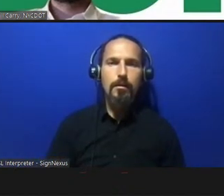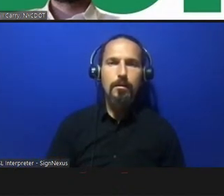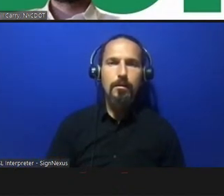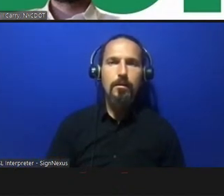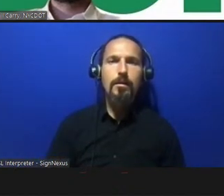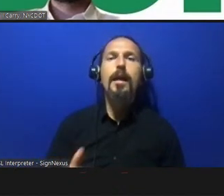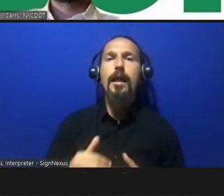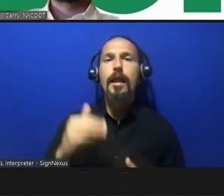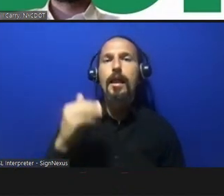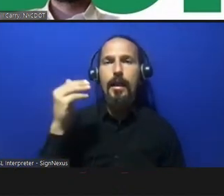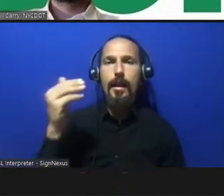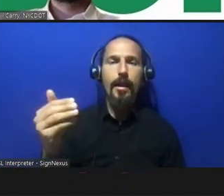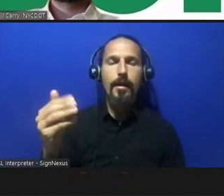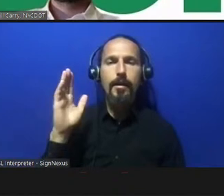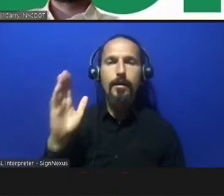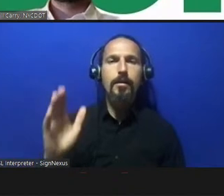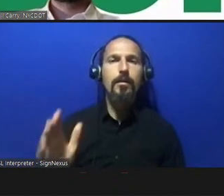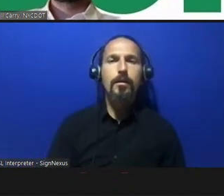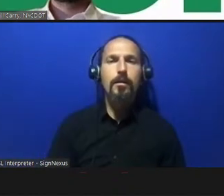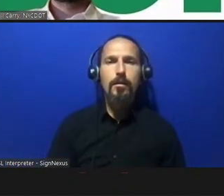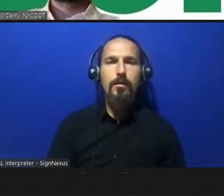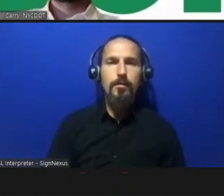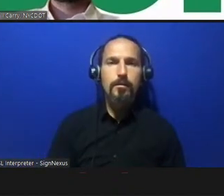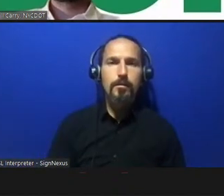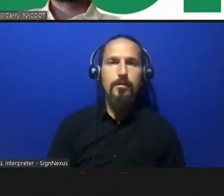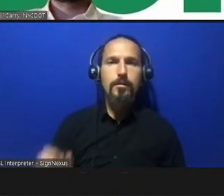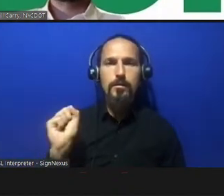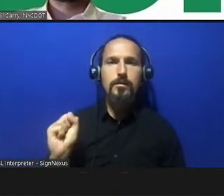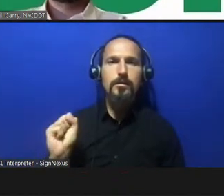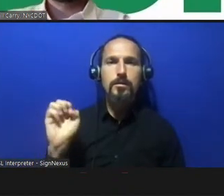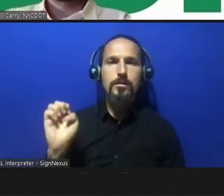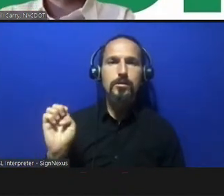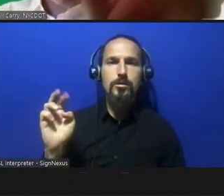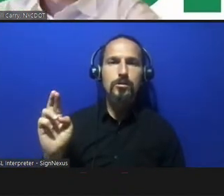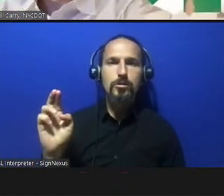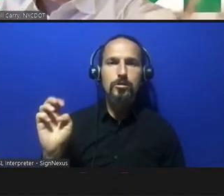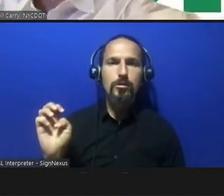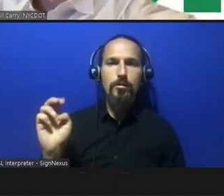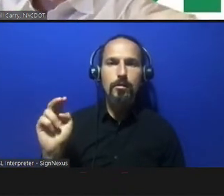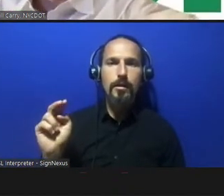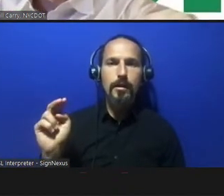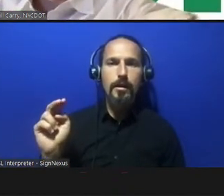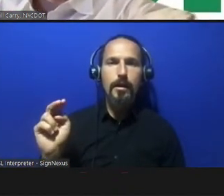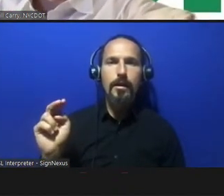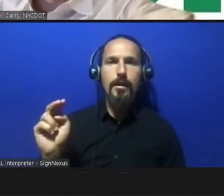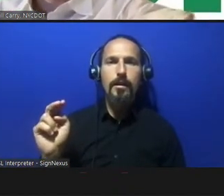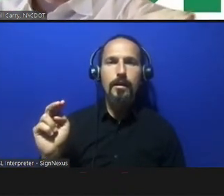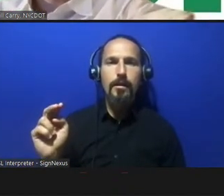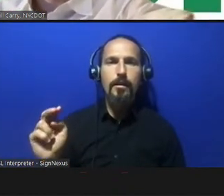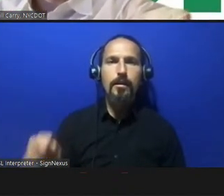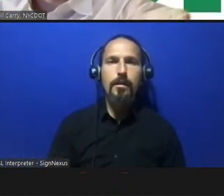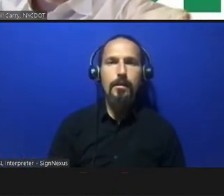the next speaker sergey loschenko followed by eric pinto